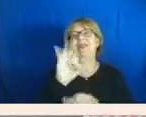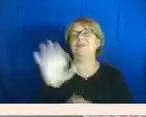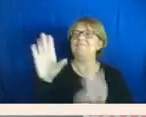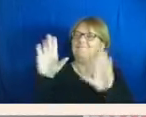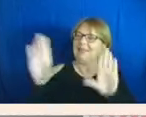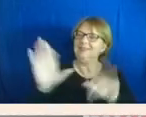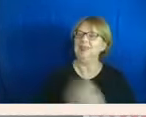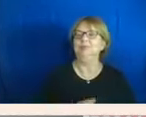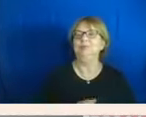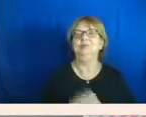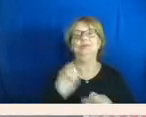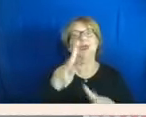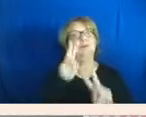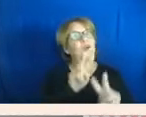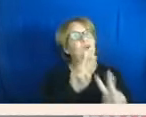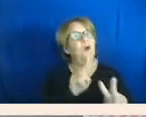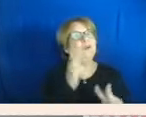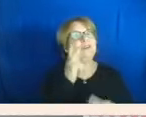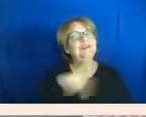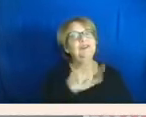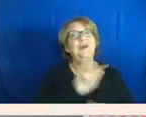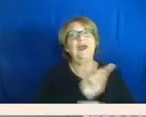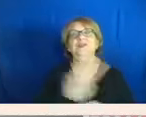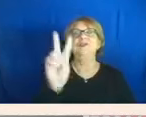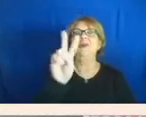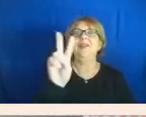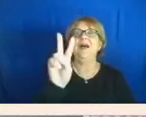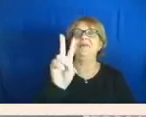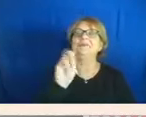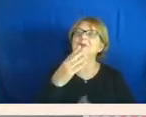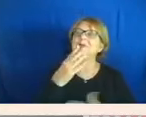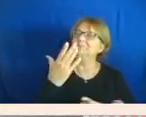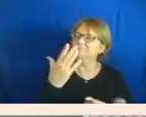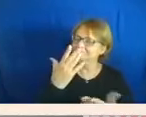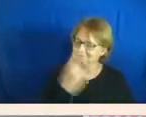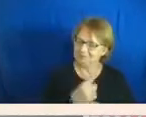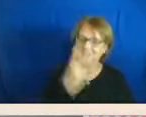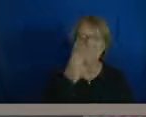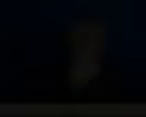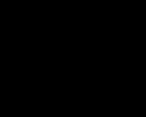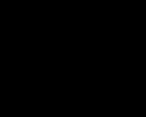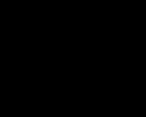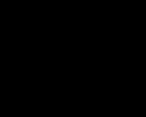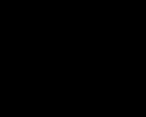to seeing everybody at 2 o'clock. yes, we will see you at 2. Thanks very much for tuning in. Thanks, guys.